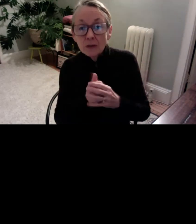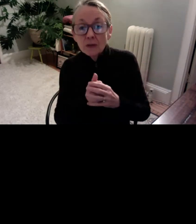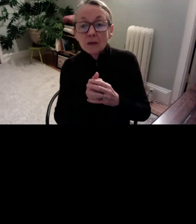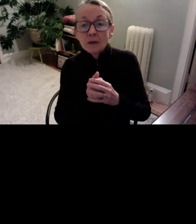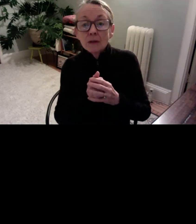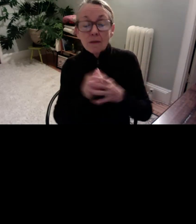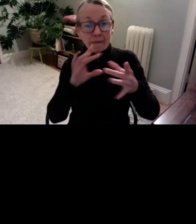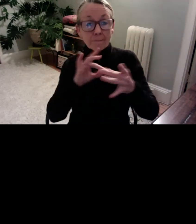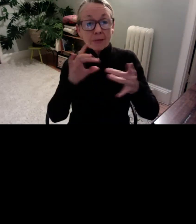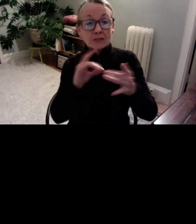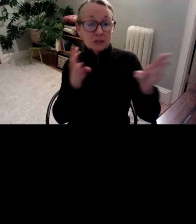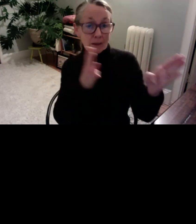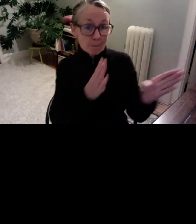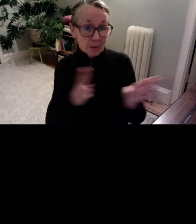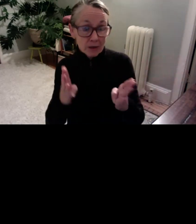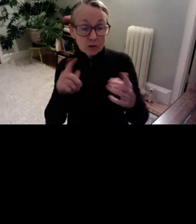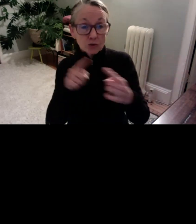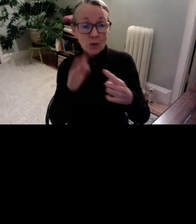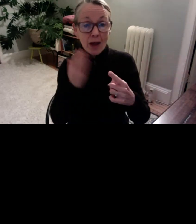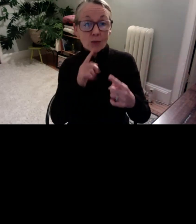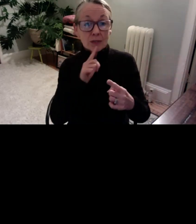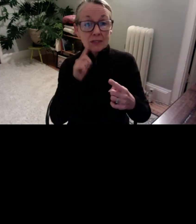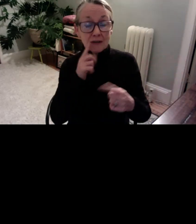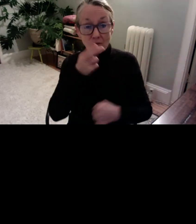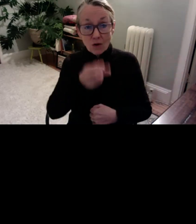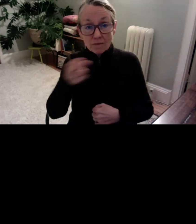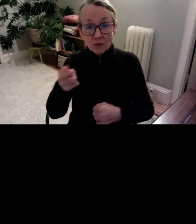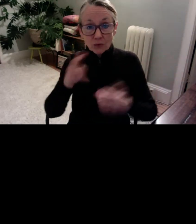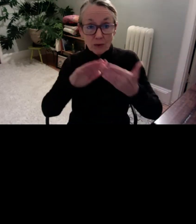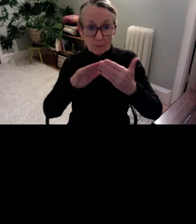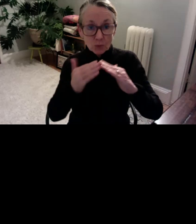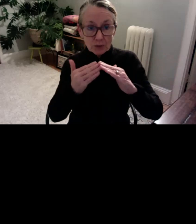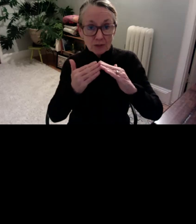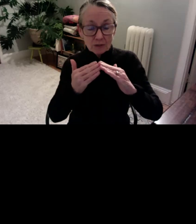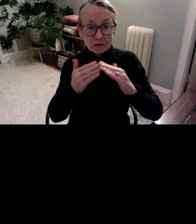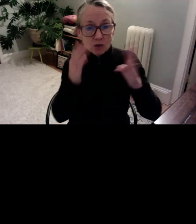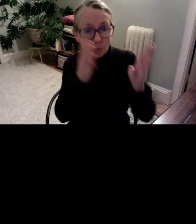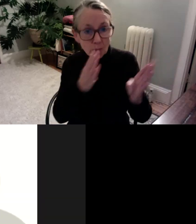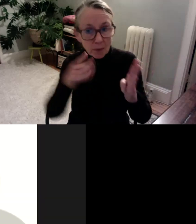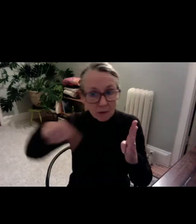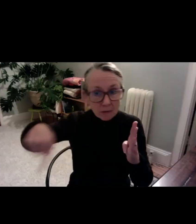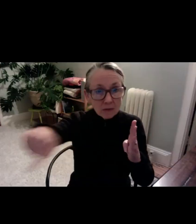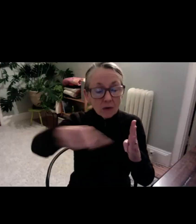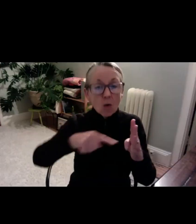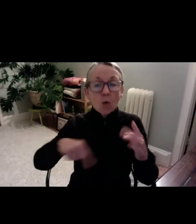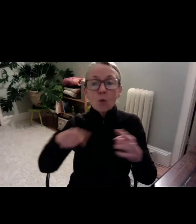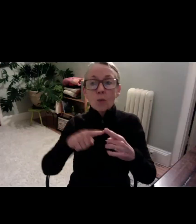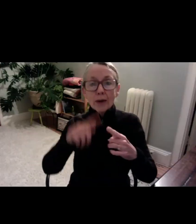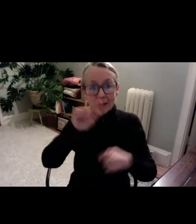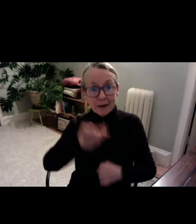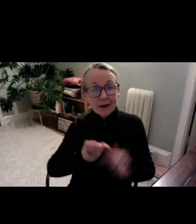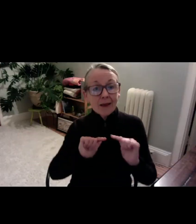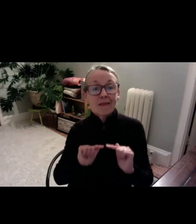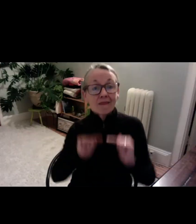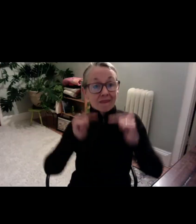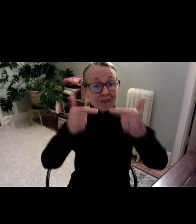plan to our deaf and hard of hearing community to prepare them for when it is their turn